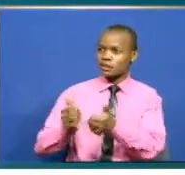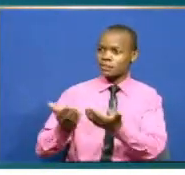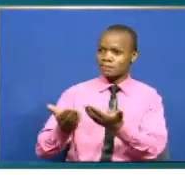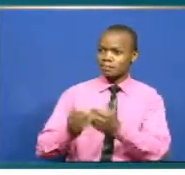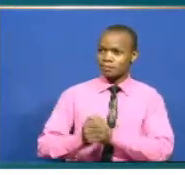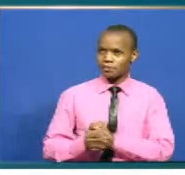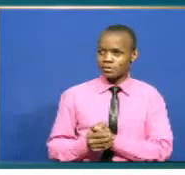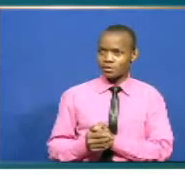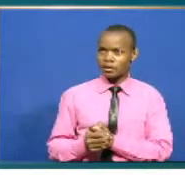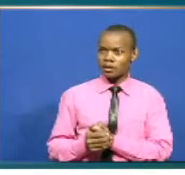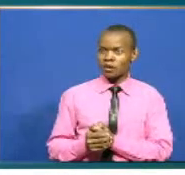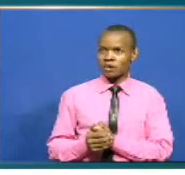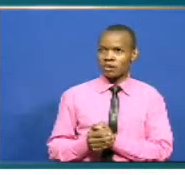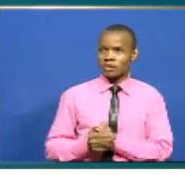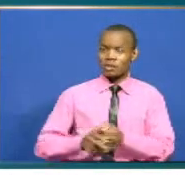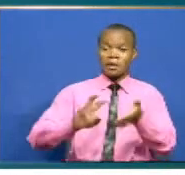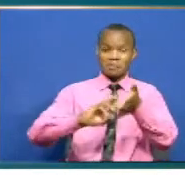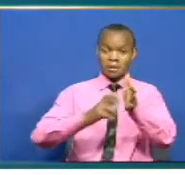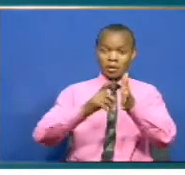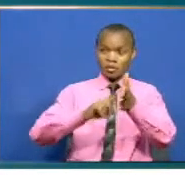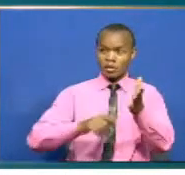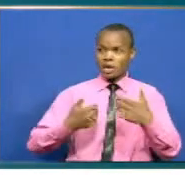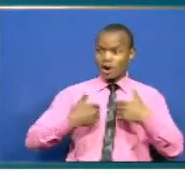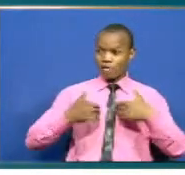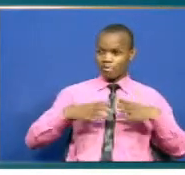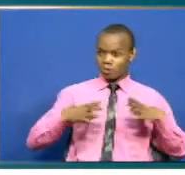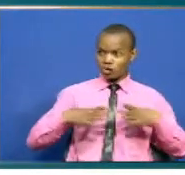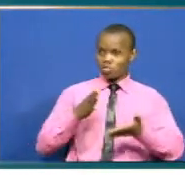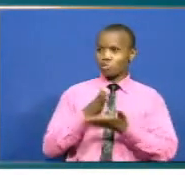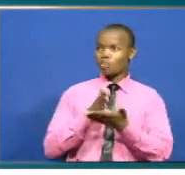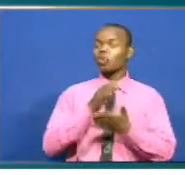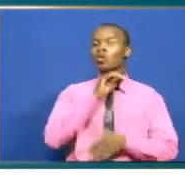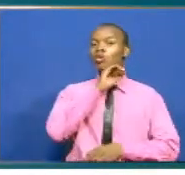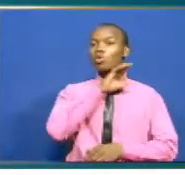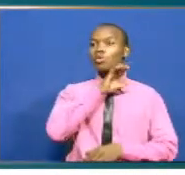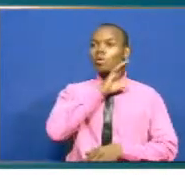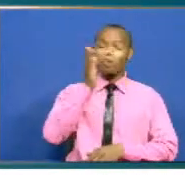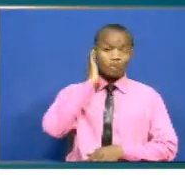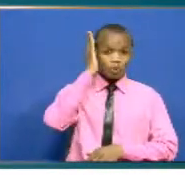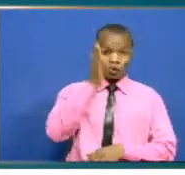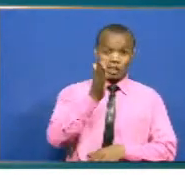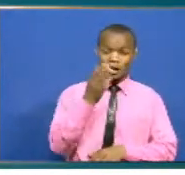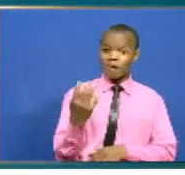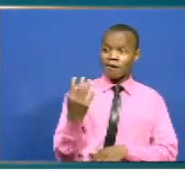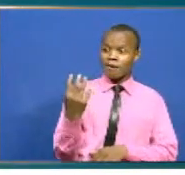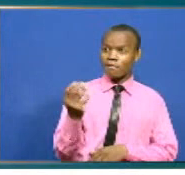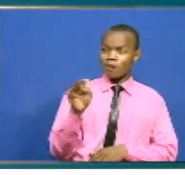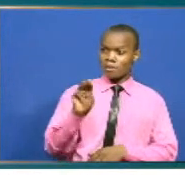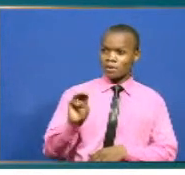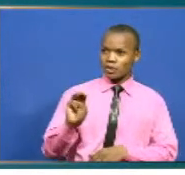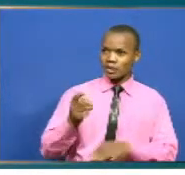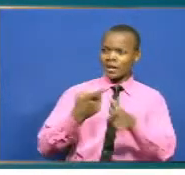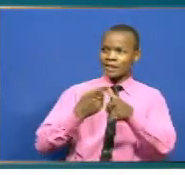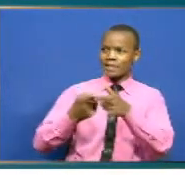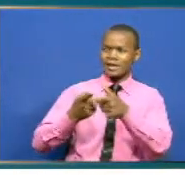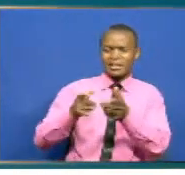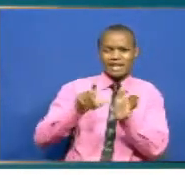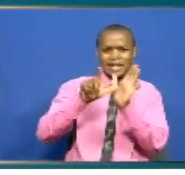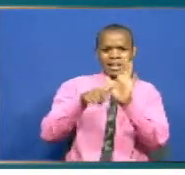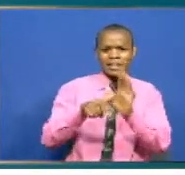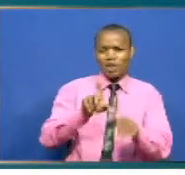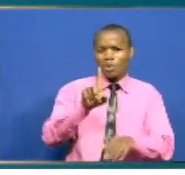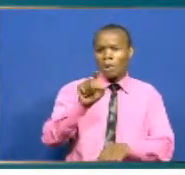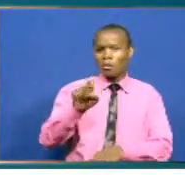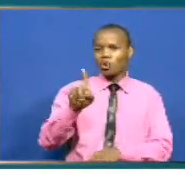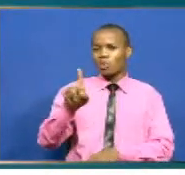That side means that there are those people who will argue that 4 million and then you get 1.1 million that